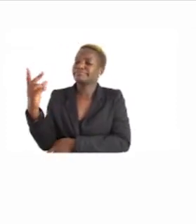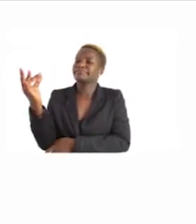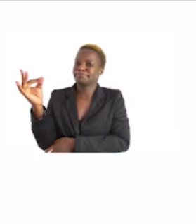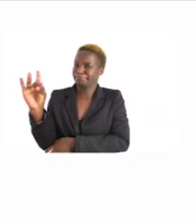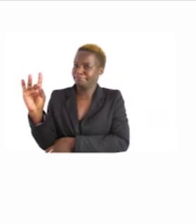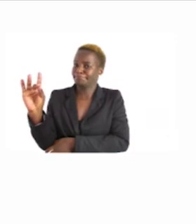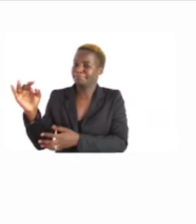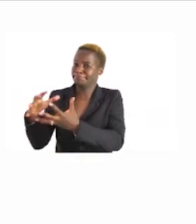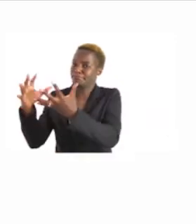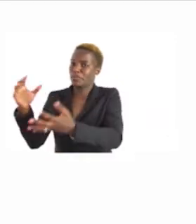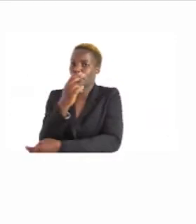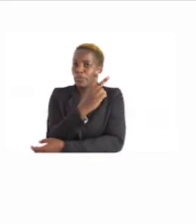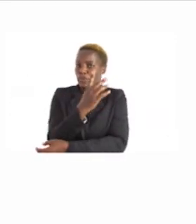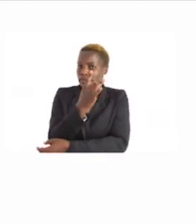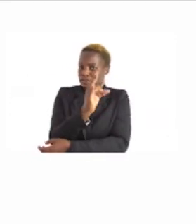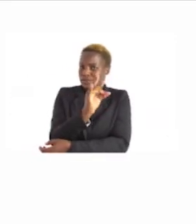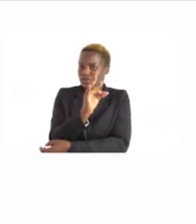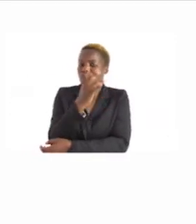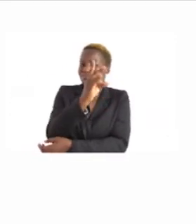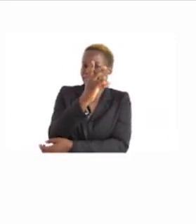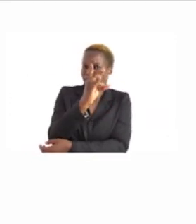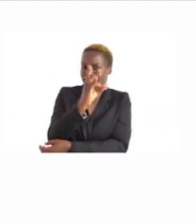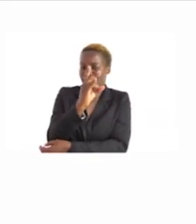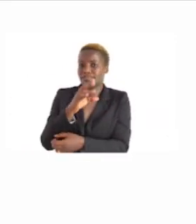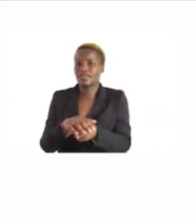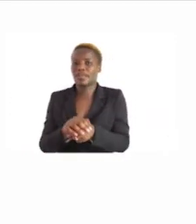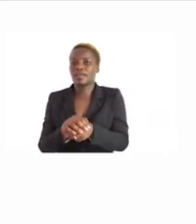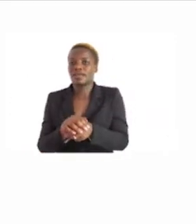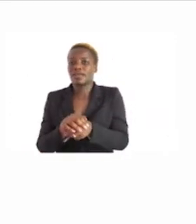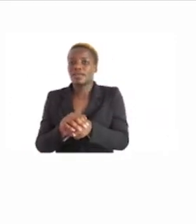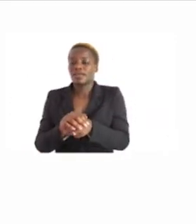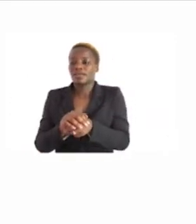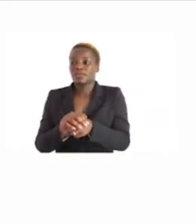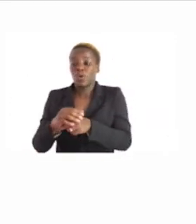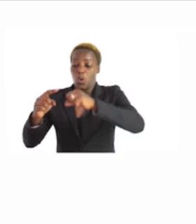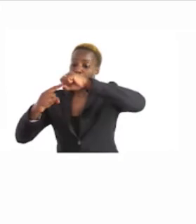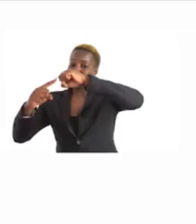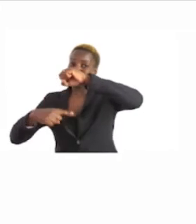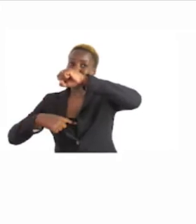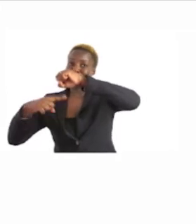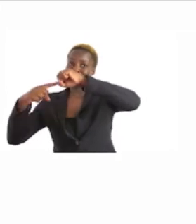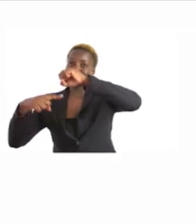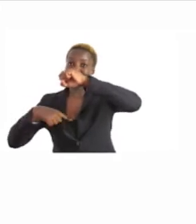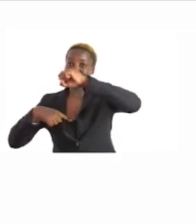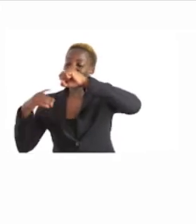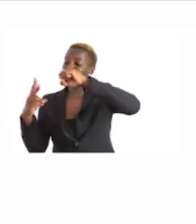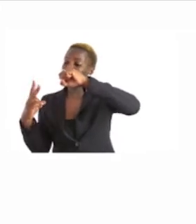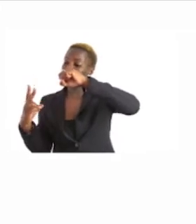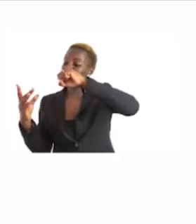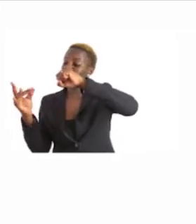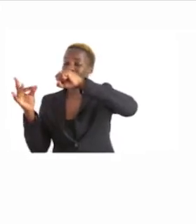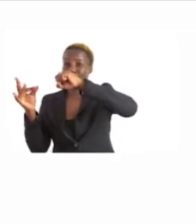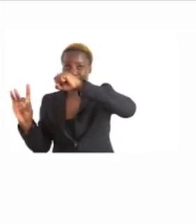perfect. So the mouth of the sign should be opening towards 28. So we put in the